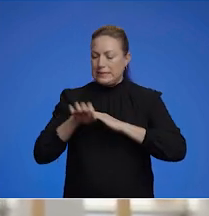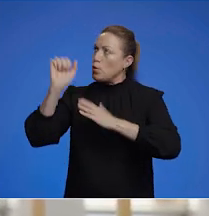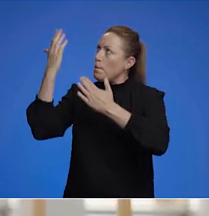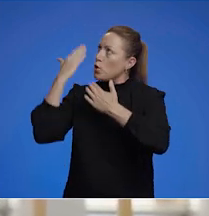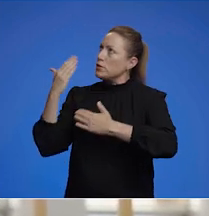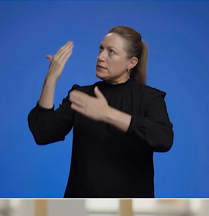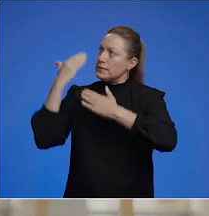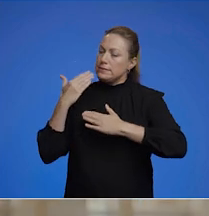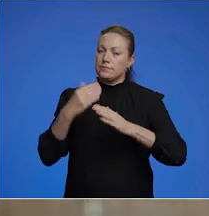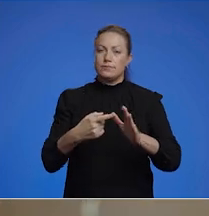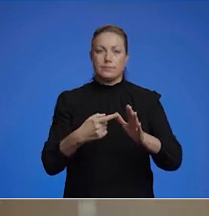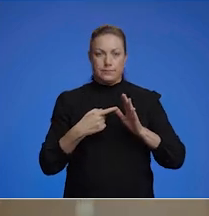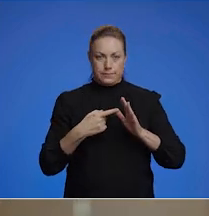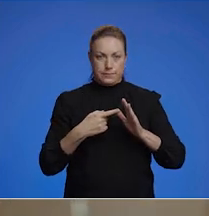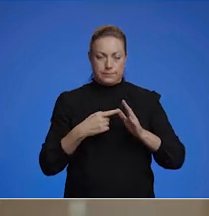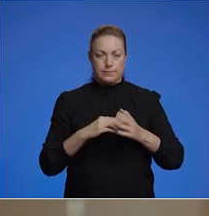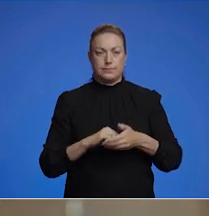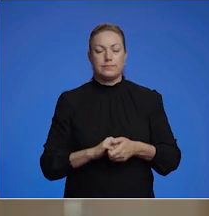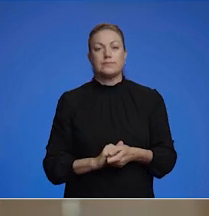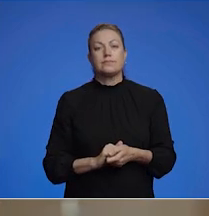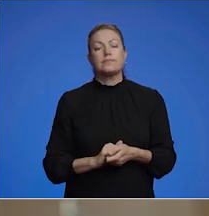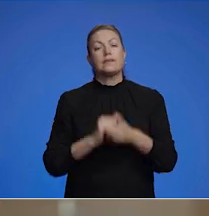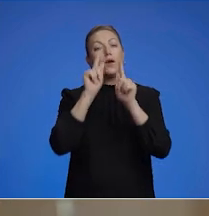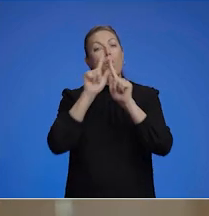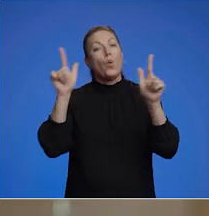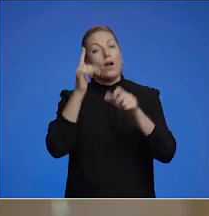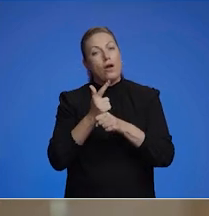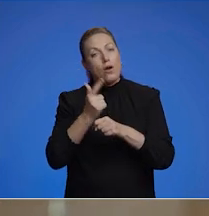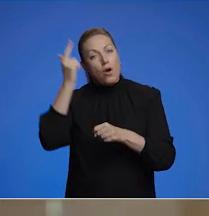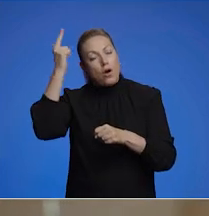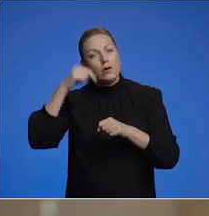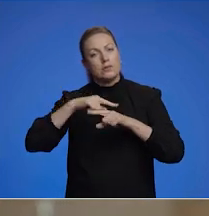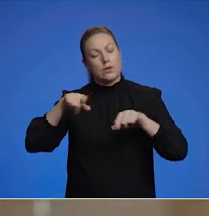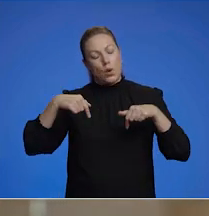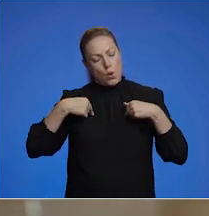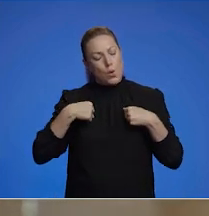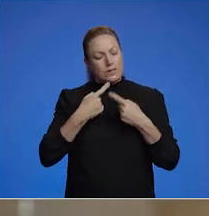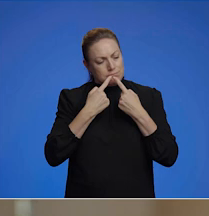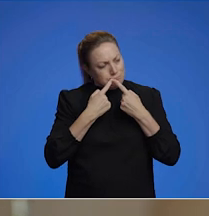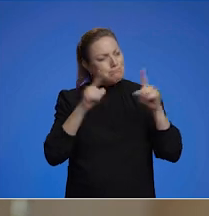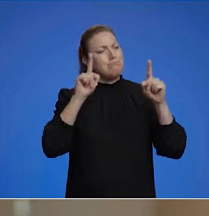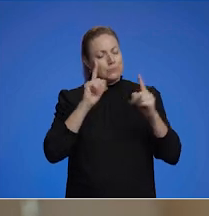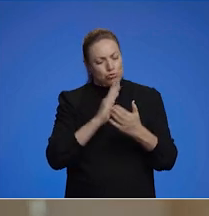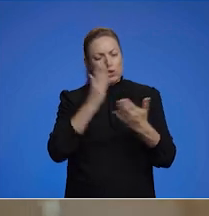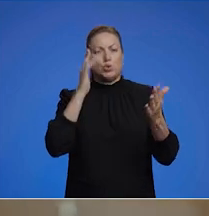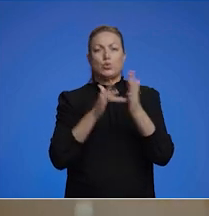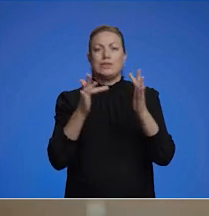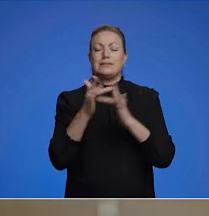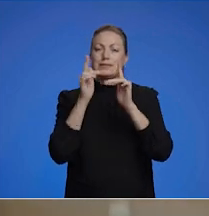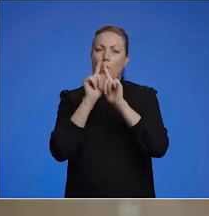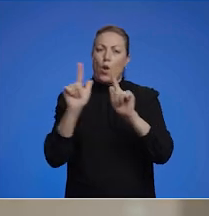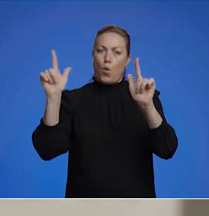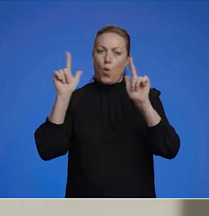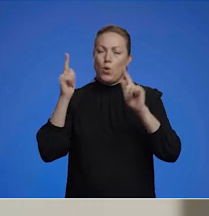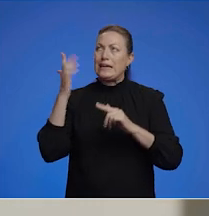In your mercy, Lord, hear our prayer. Lord our God, we confess on our lips that Jesus is